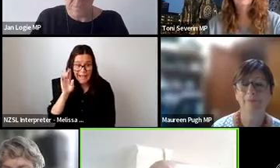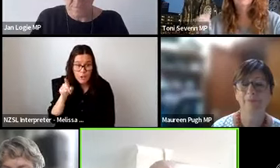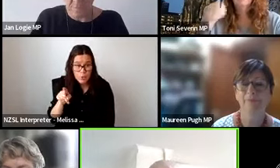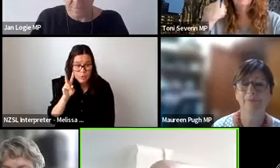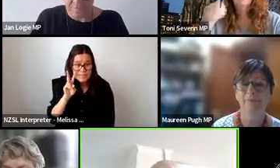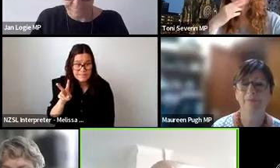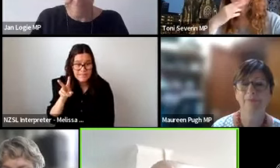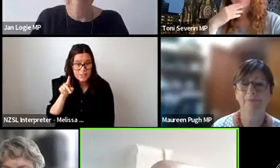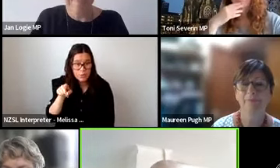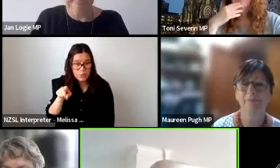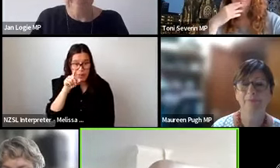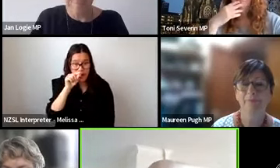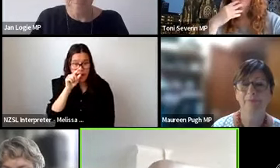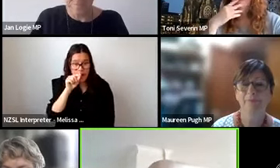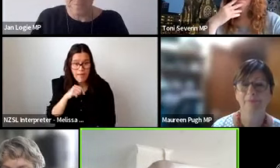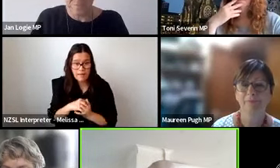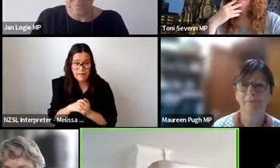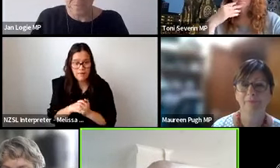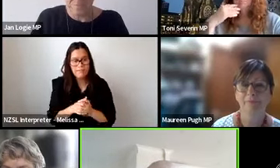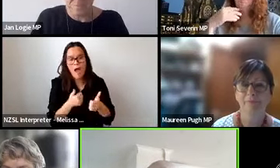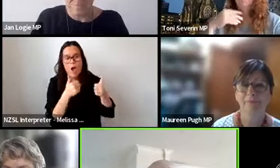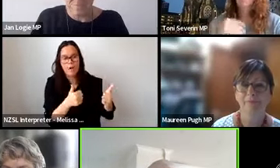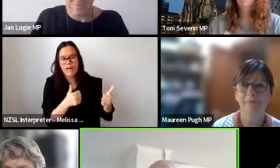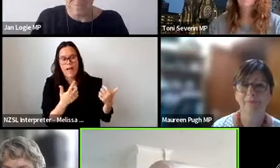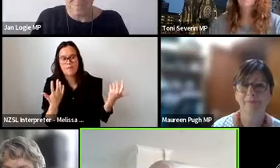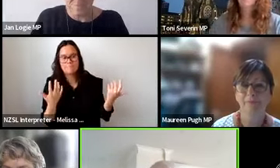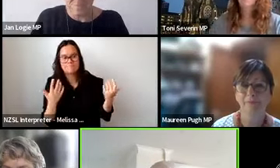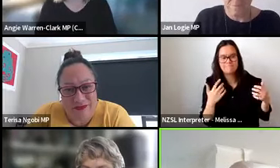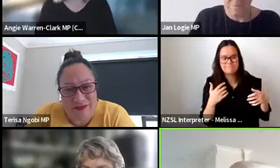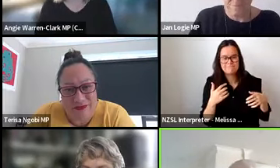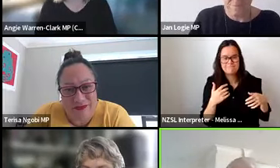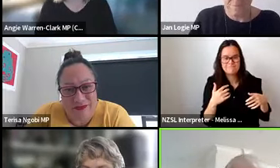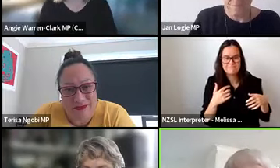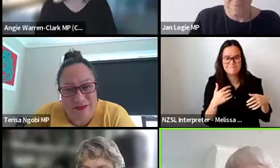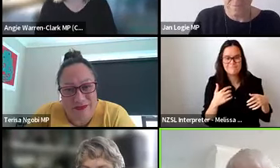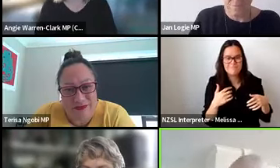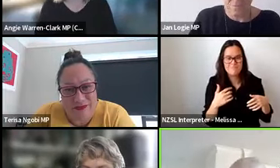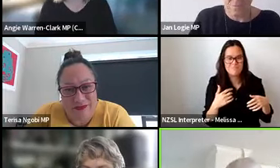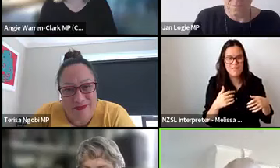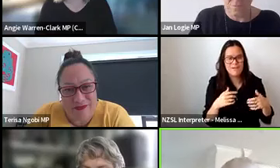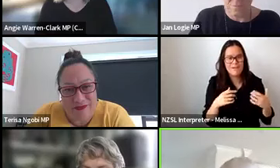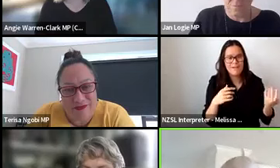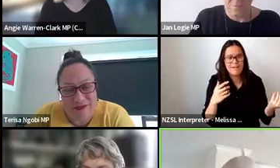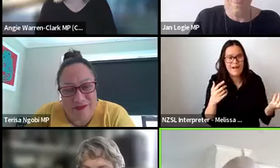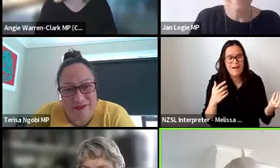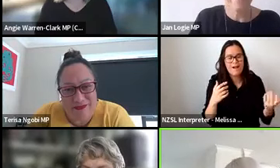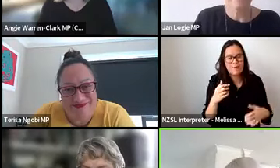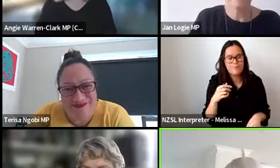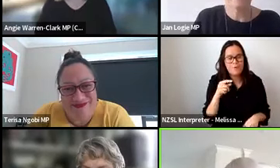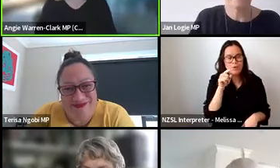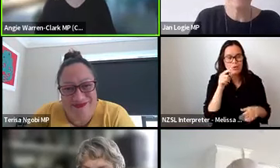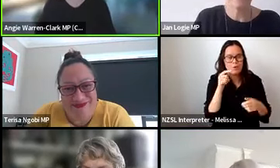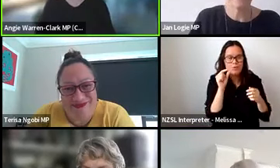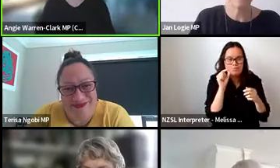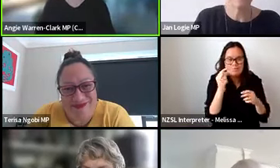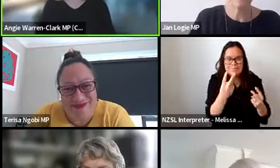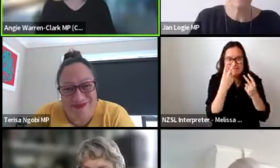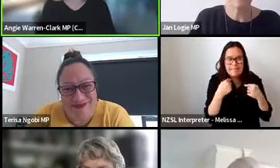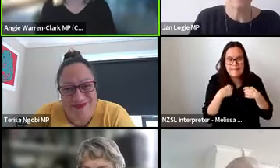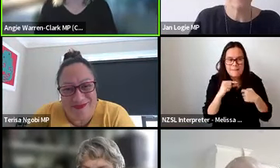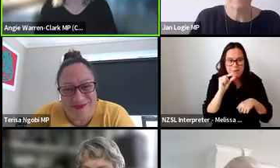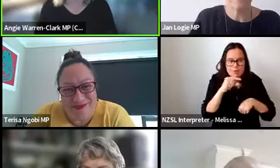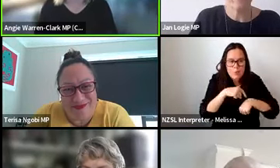All right then. Well, I shall just speak, and you know you had a fleeting glance of what I look like. Yes, we